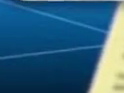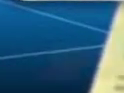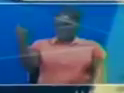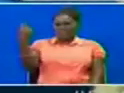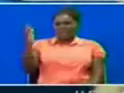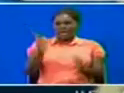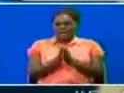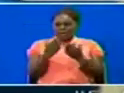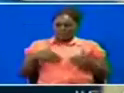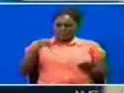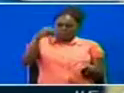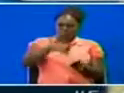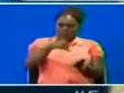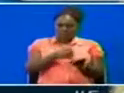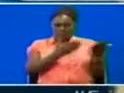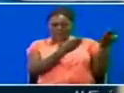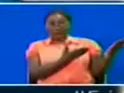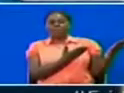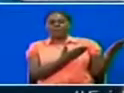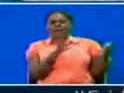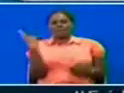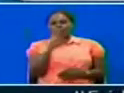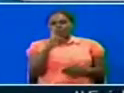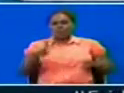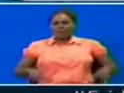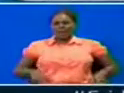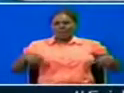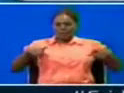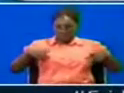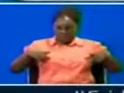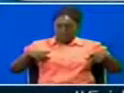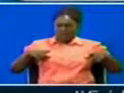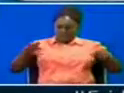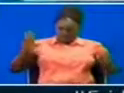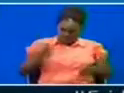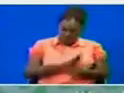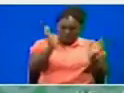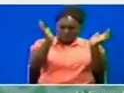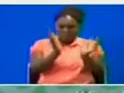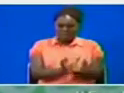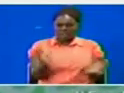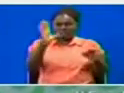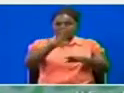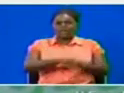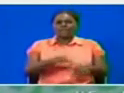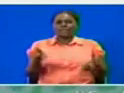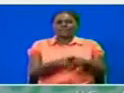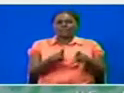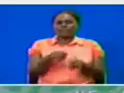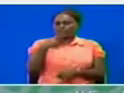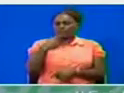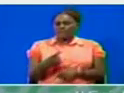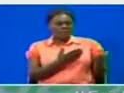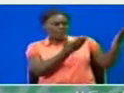those involved in this heinous act, which is threatening the lives of our athletes, will face the full force of the law." Tuwei also revealed that